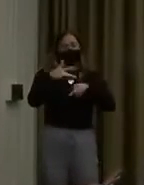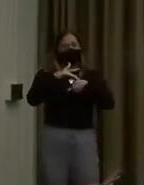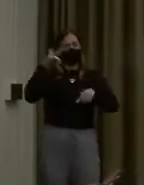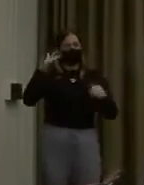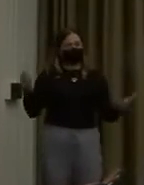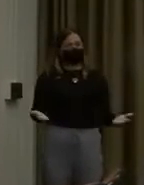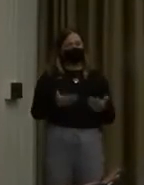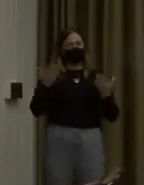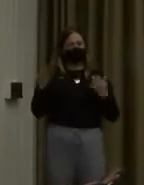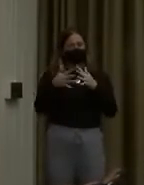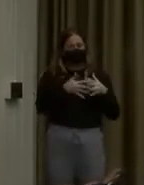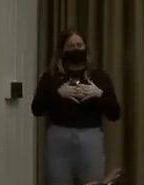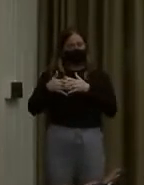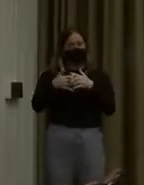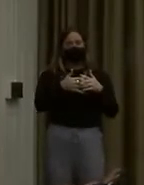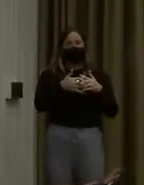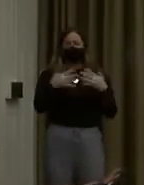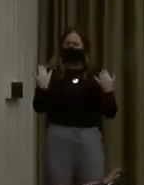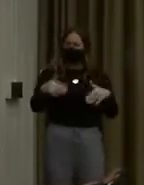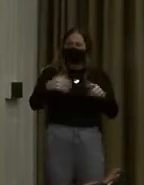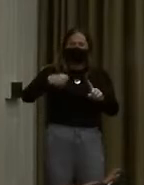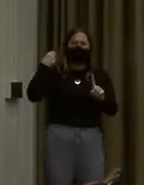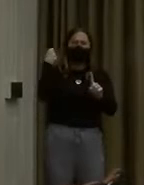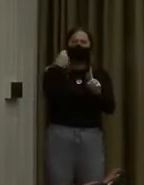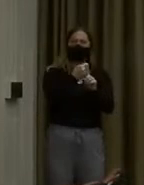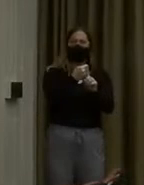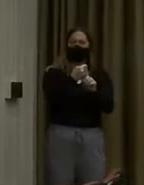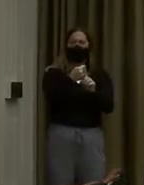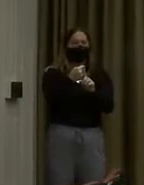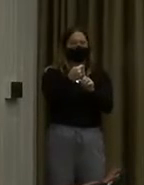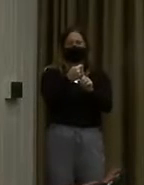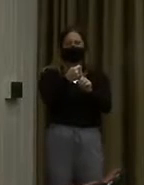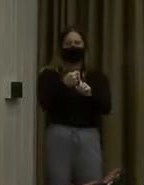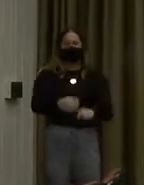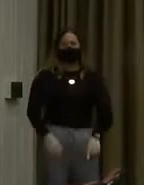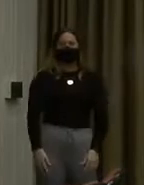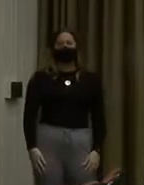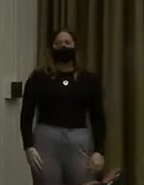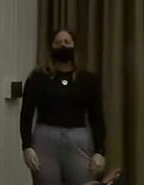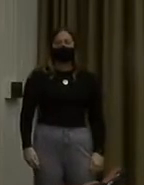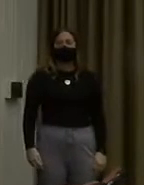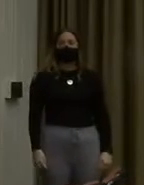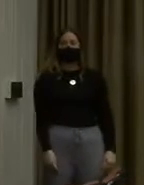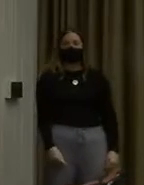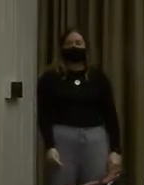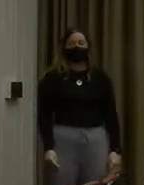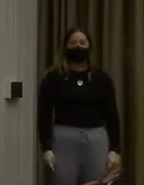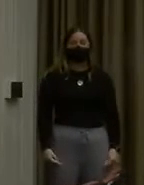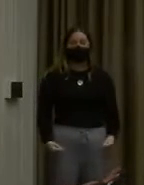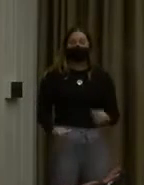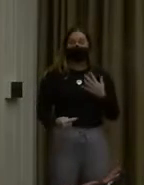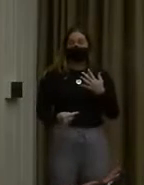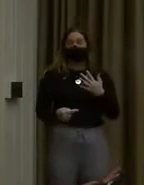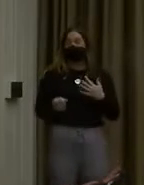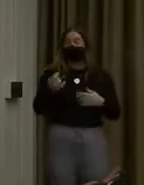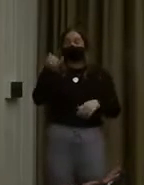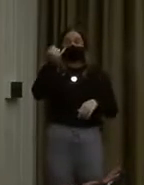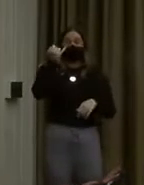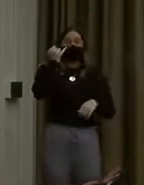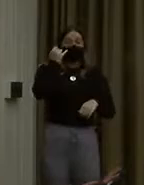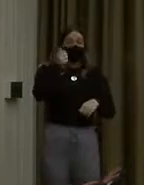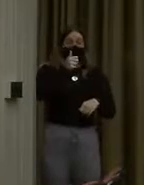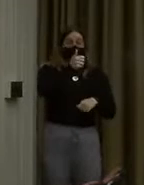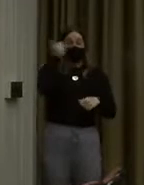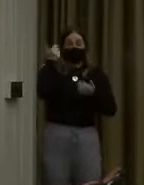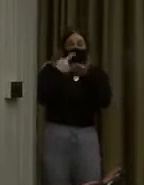country. And the toll that it's taking is certainly unconscionable. But the one thing, if you don't remember anything else that we